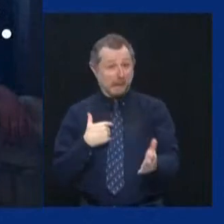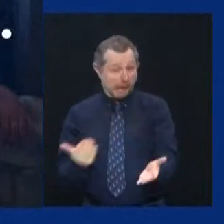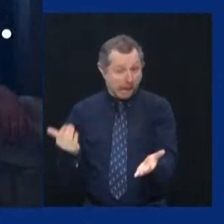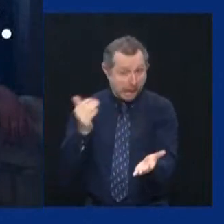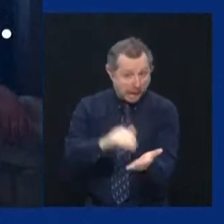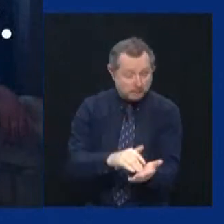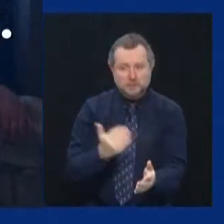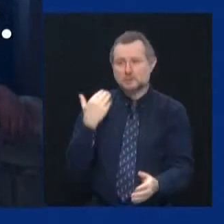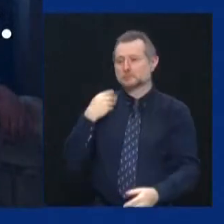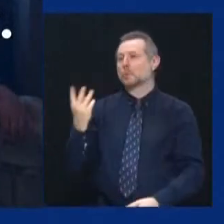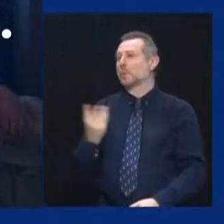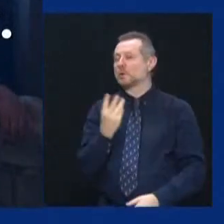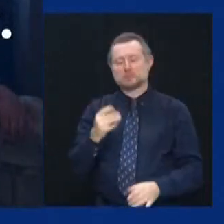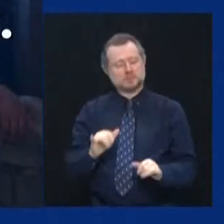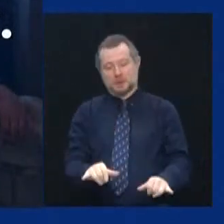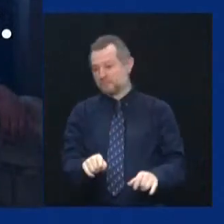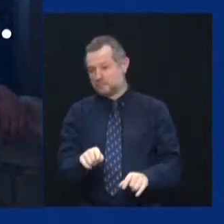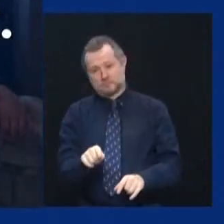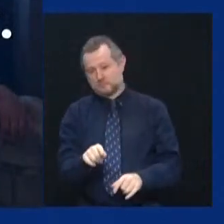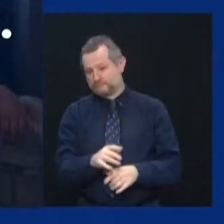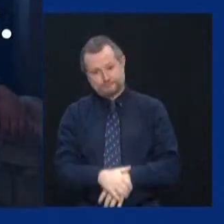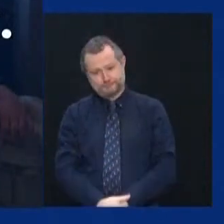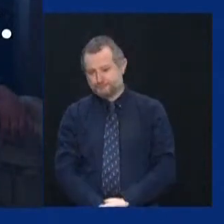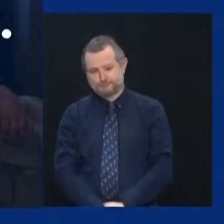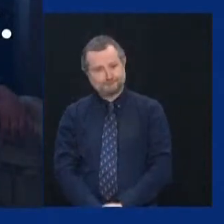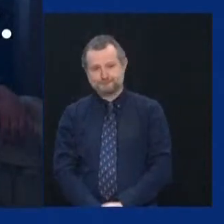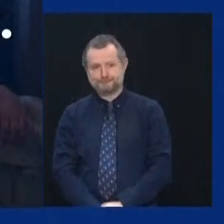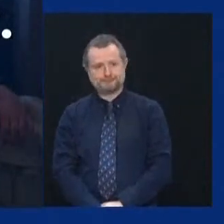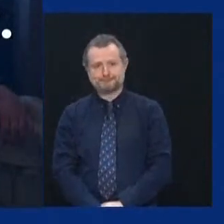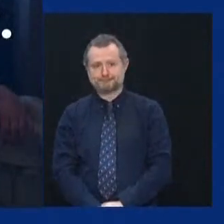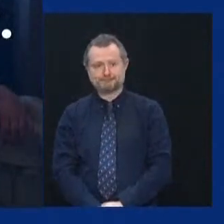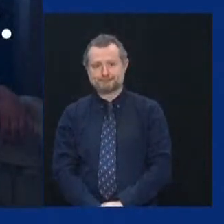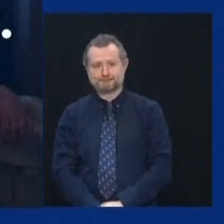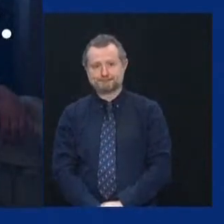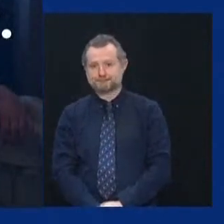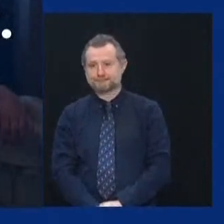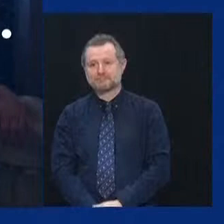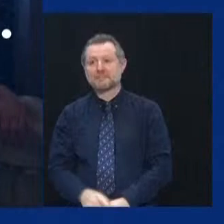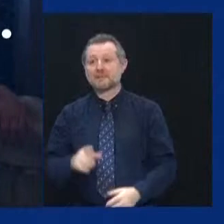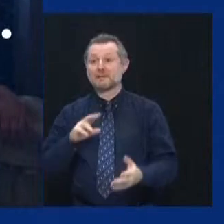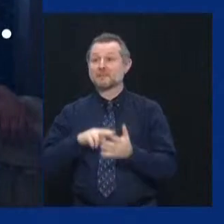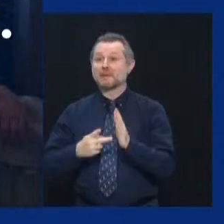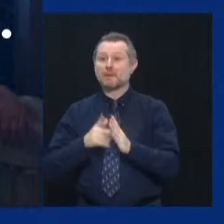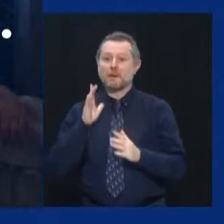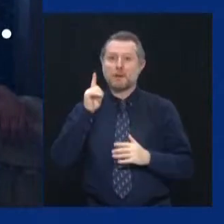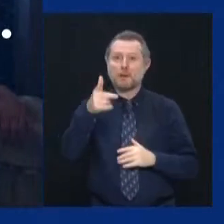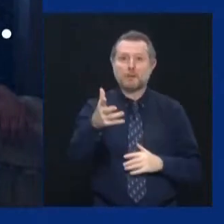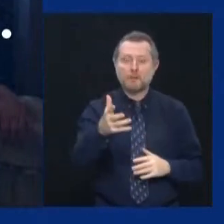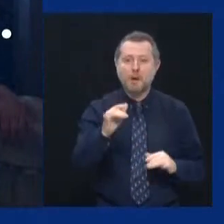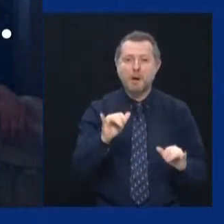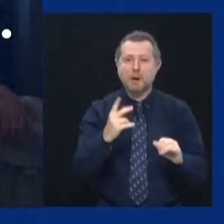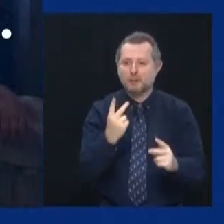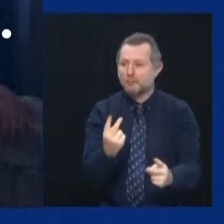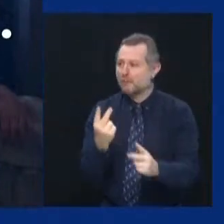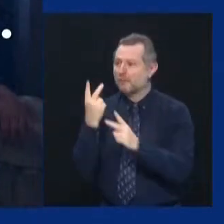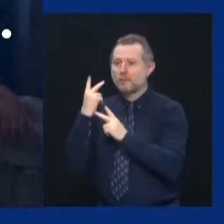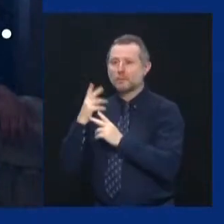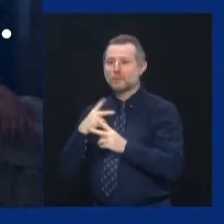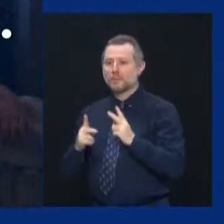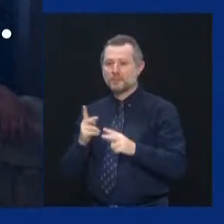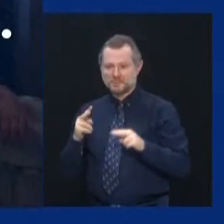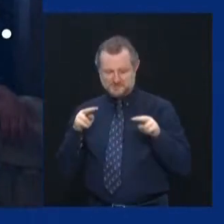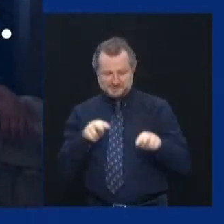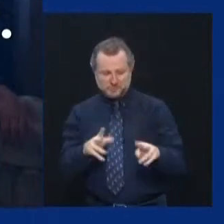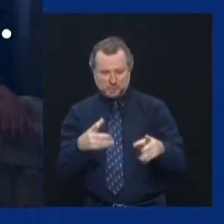history. And we're going to be defined by what we did in this moment. Certainly